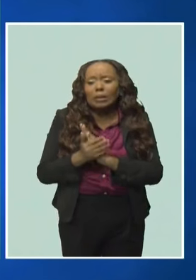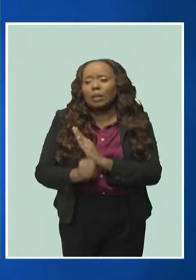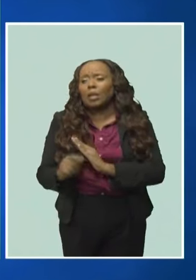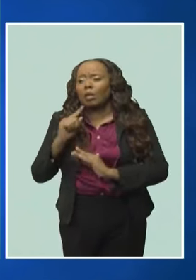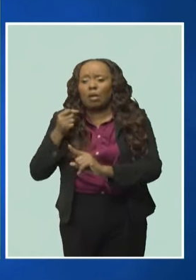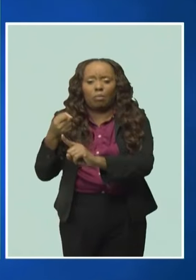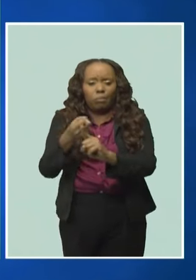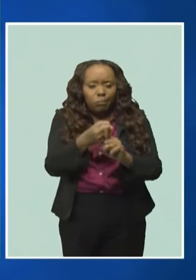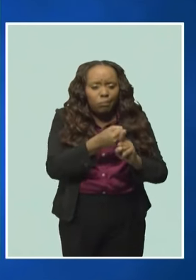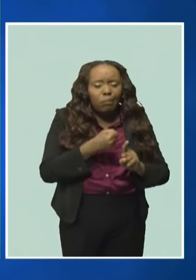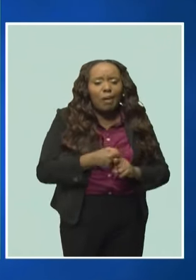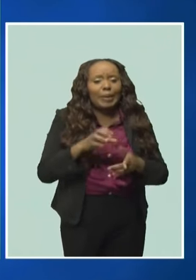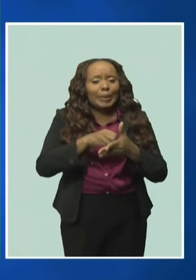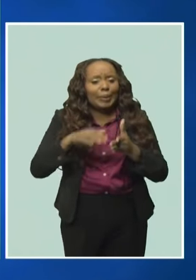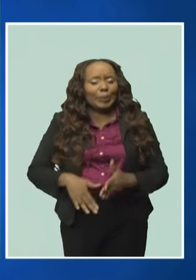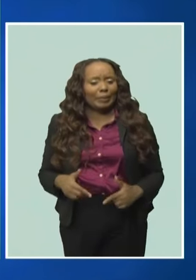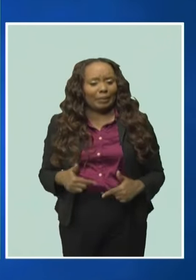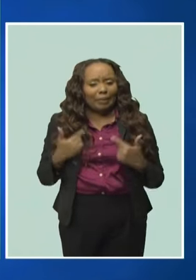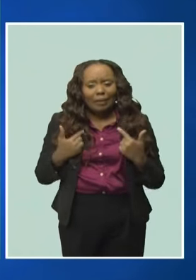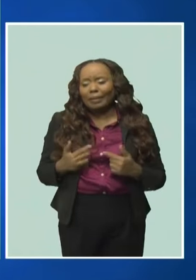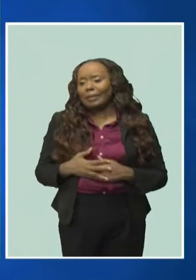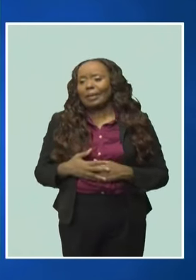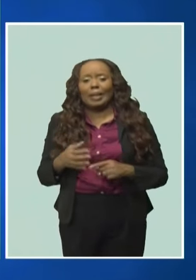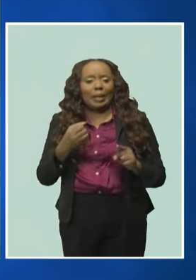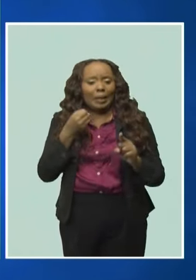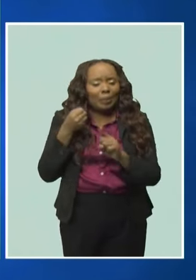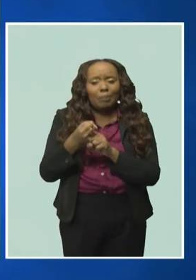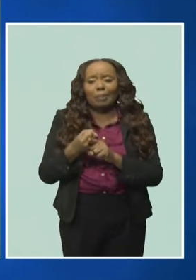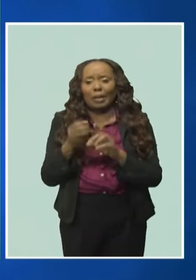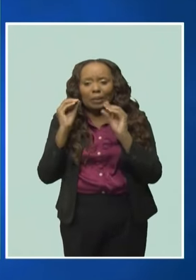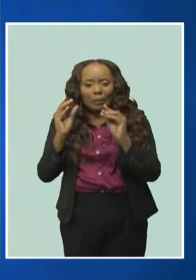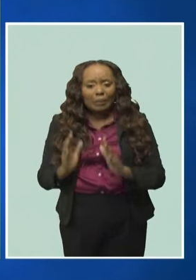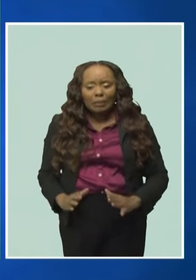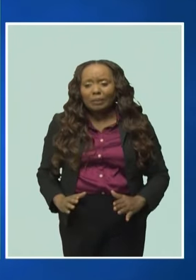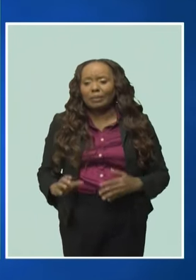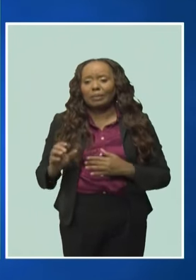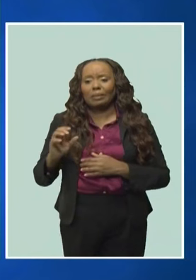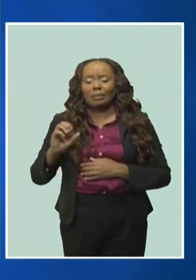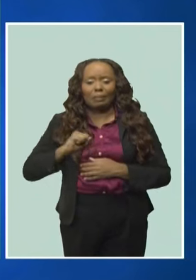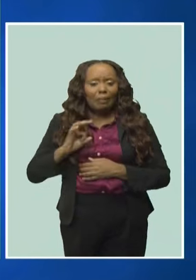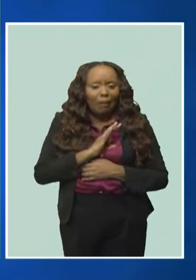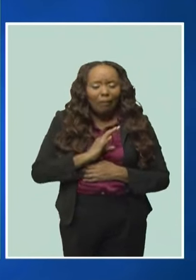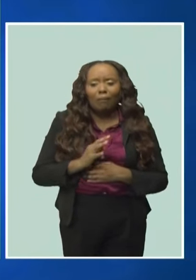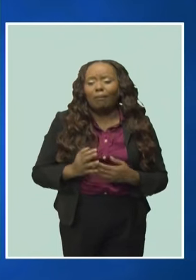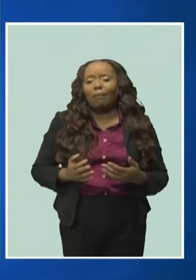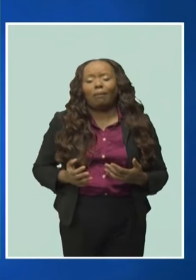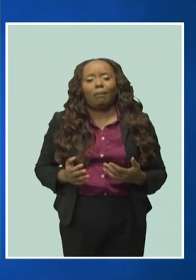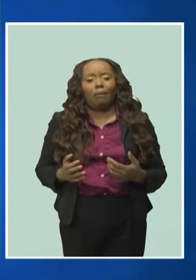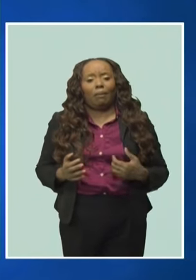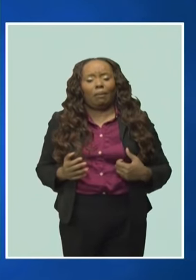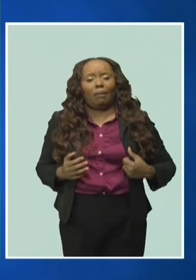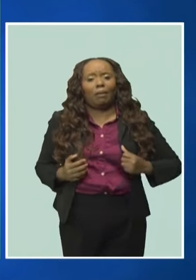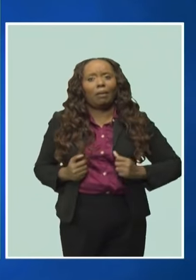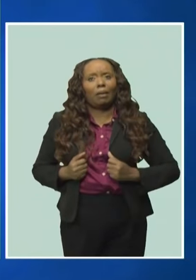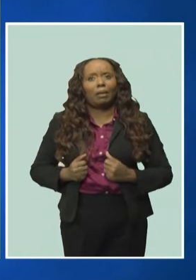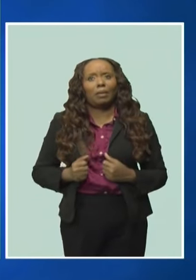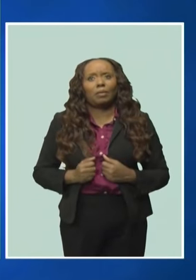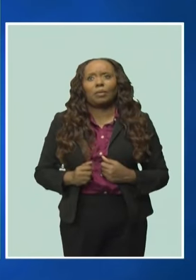of countless students, faculty members, and staff members of the institution. He embodied the spirit